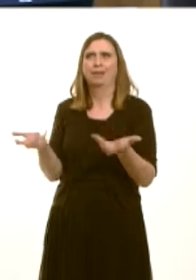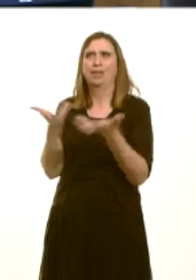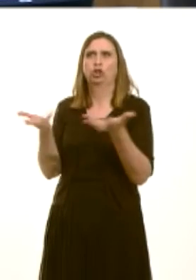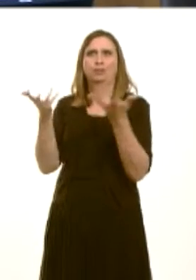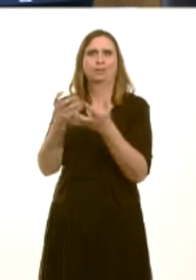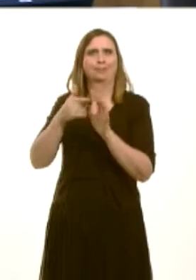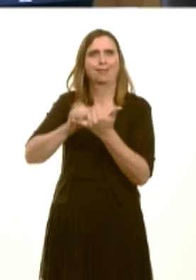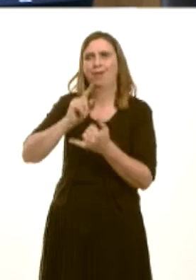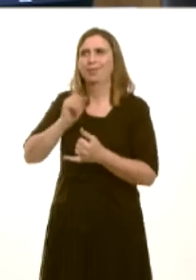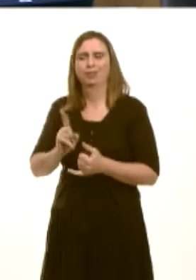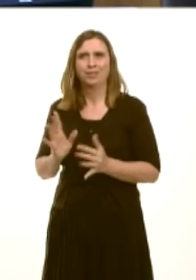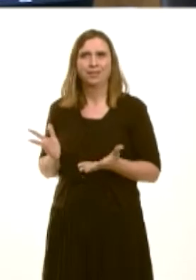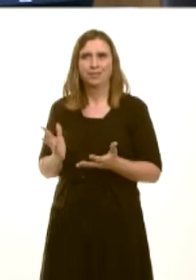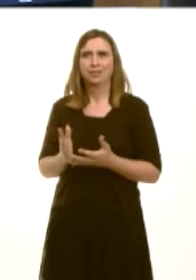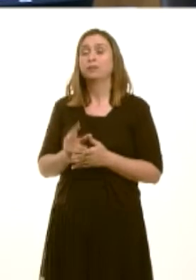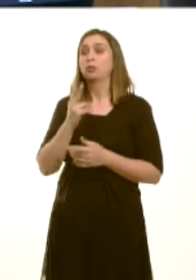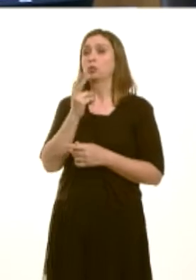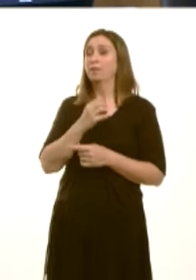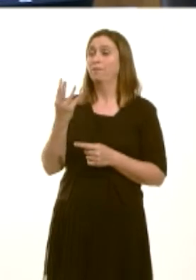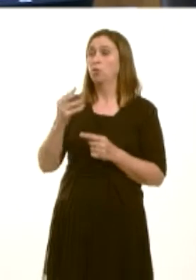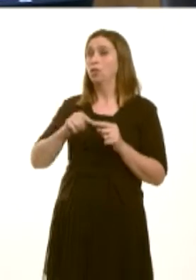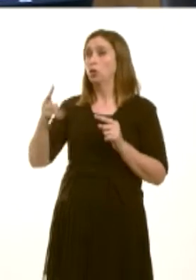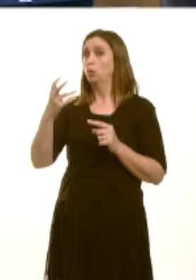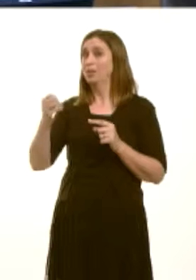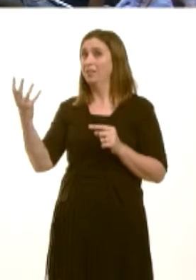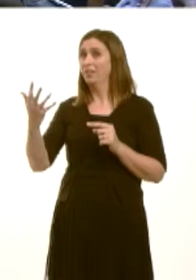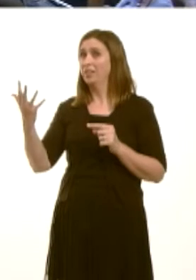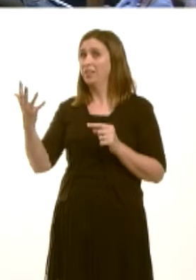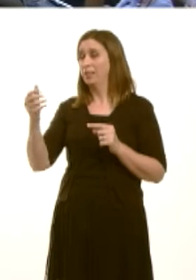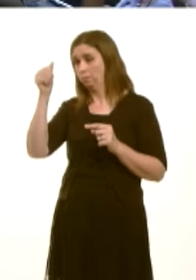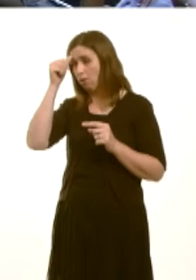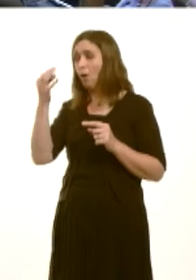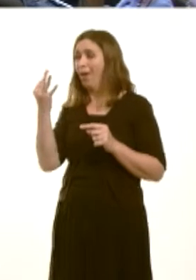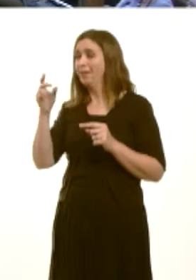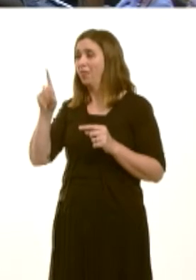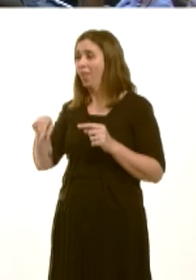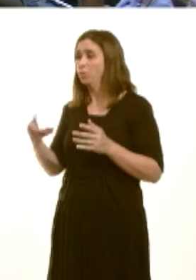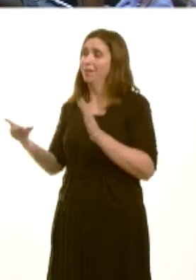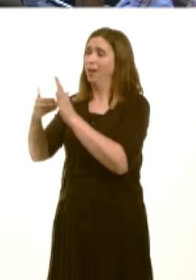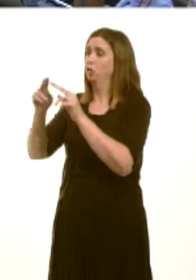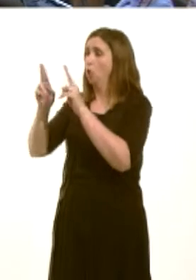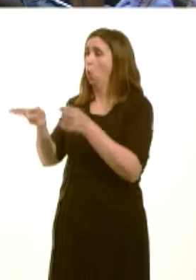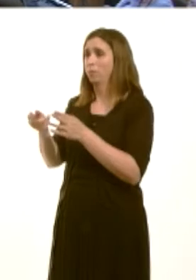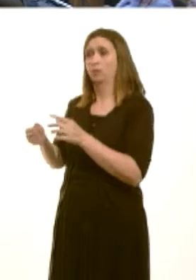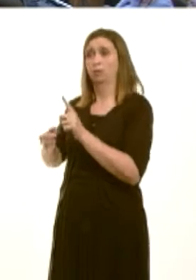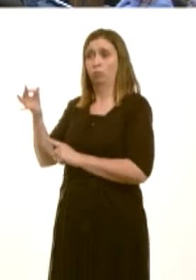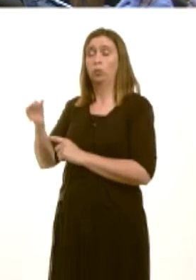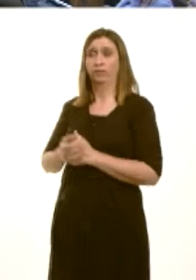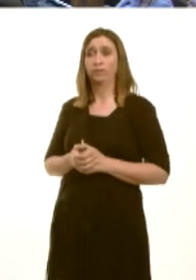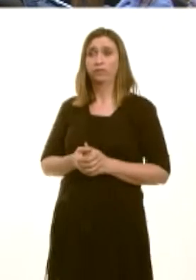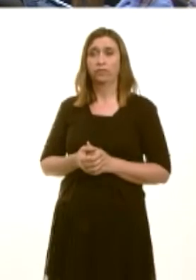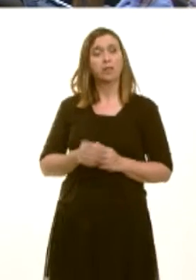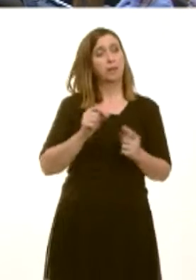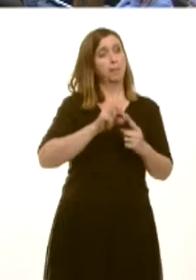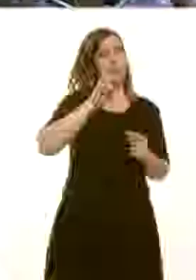for 2014 to 2015 point to a further 8,000 homes having been improved. Plaid Cymru